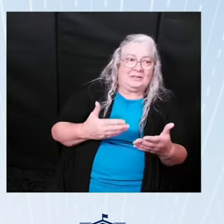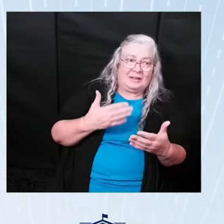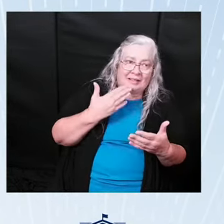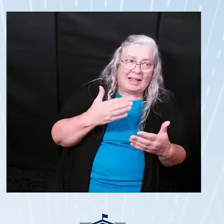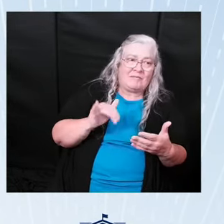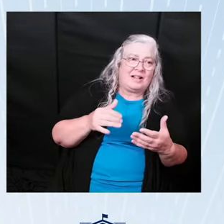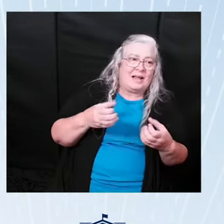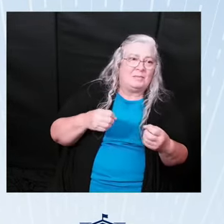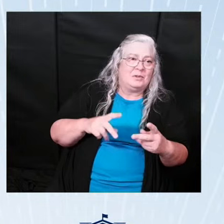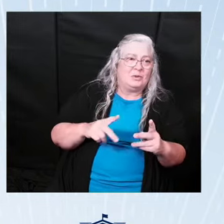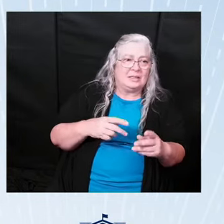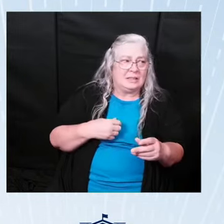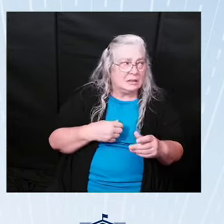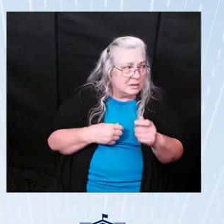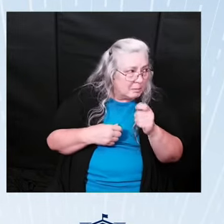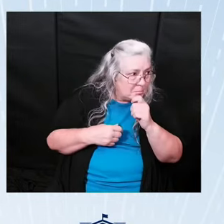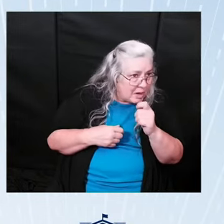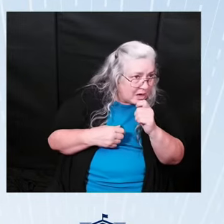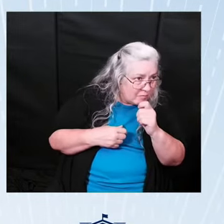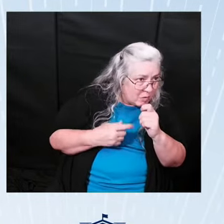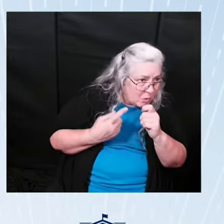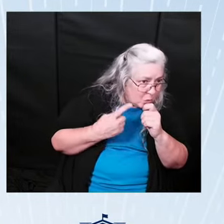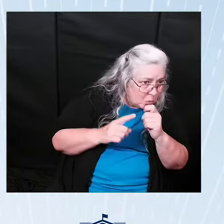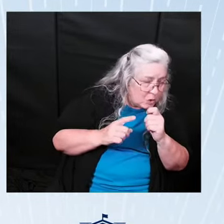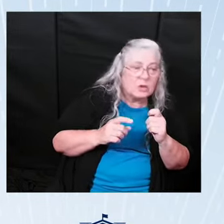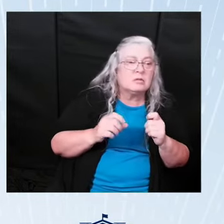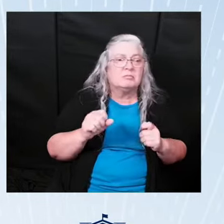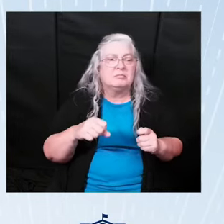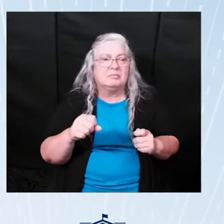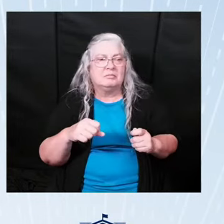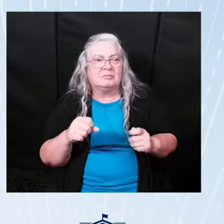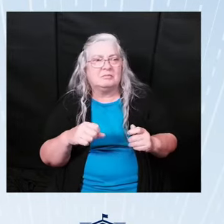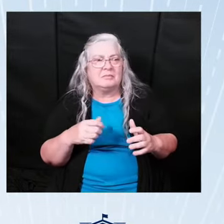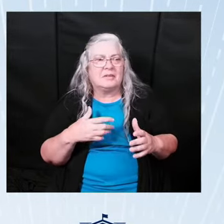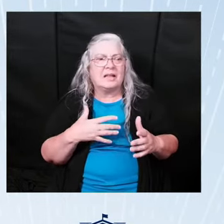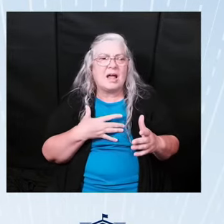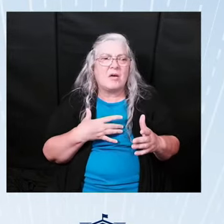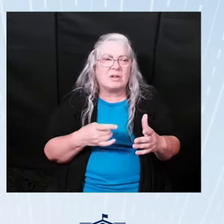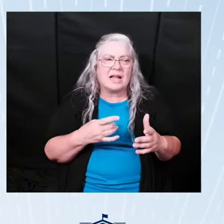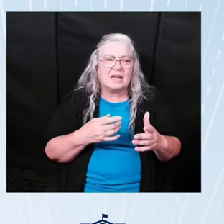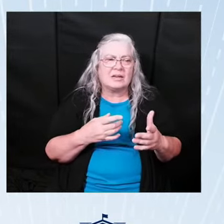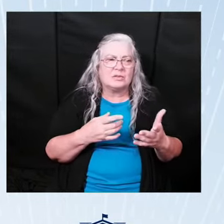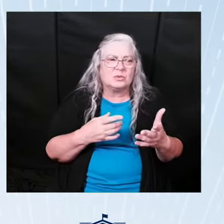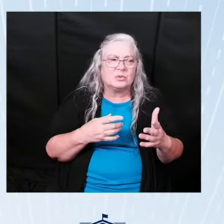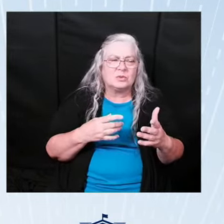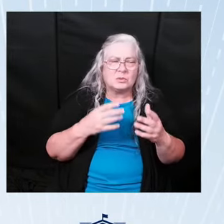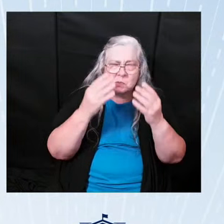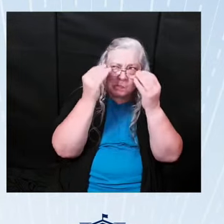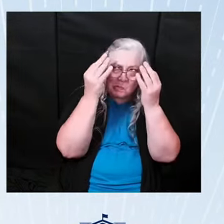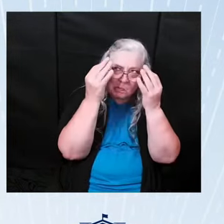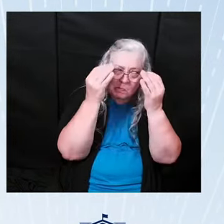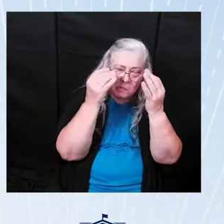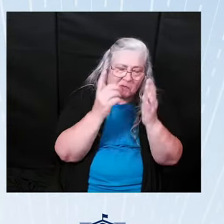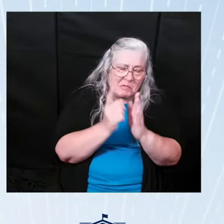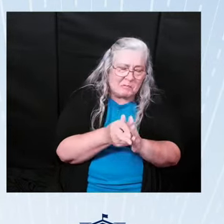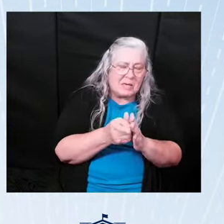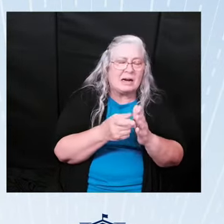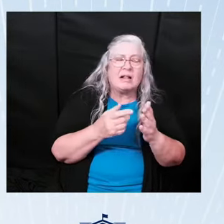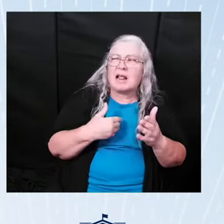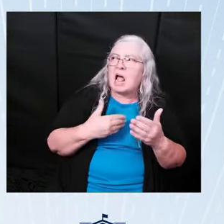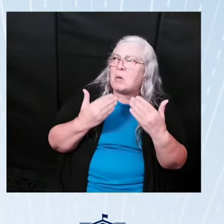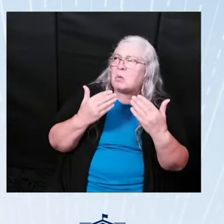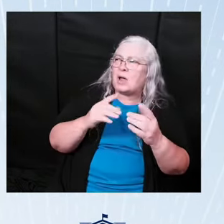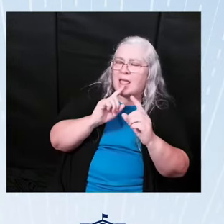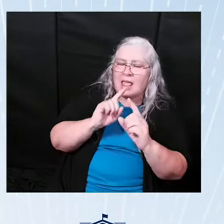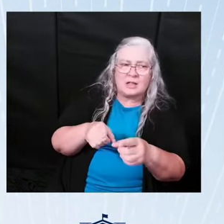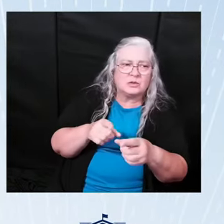head for a quick minute here, and then I'll answer the question. And so for my first days as serving as a resilience practitioner, I thought